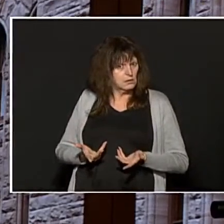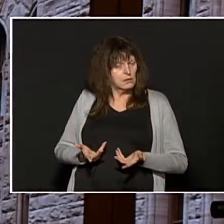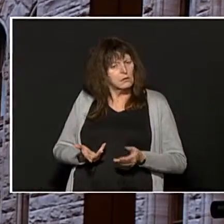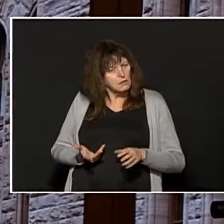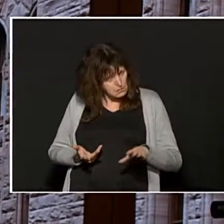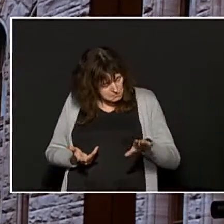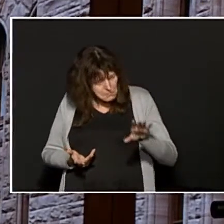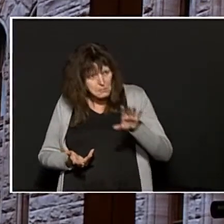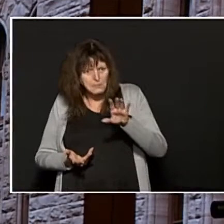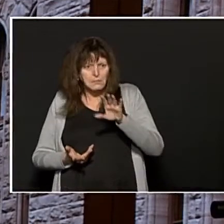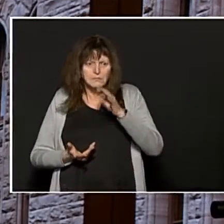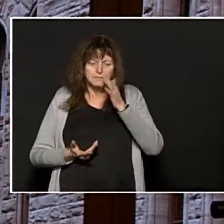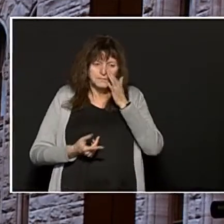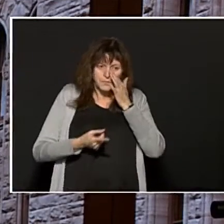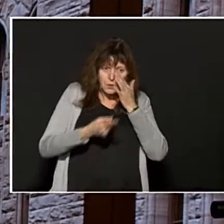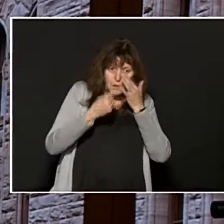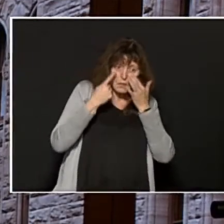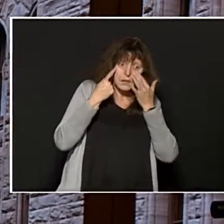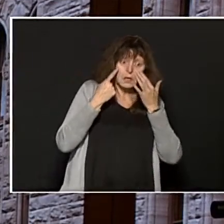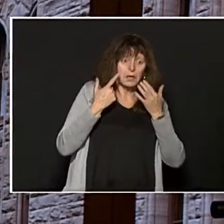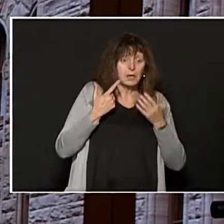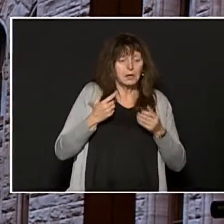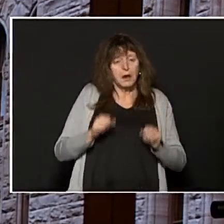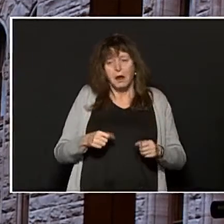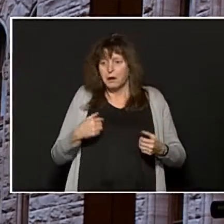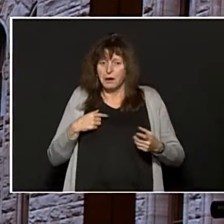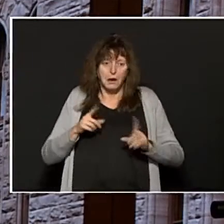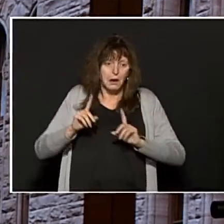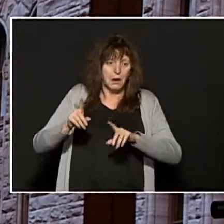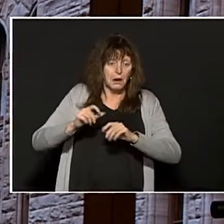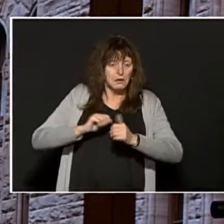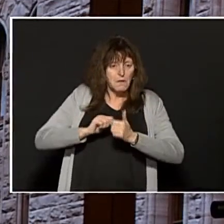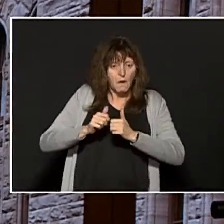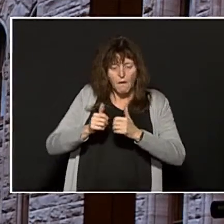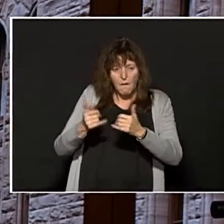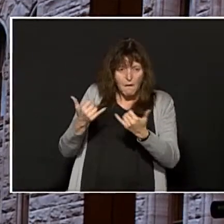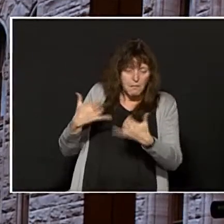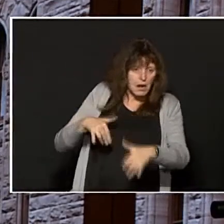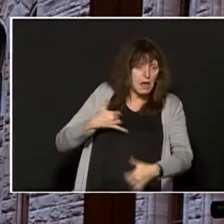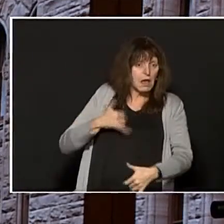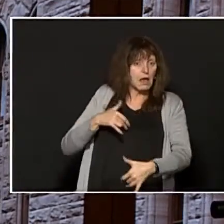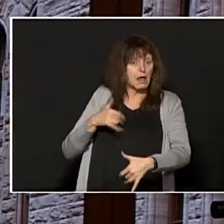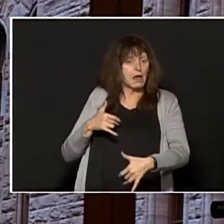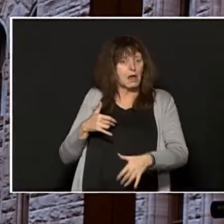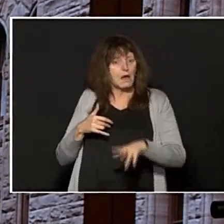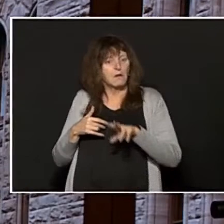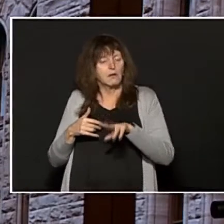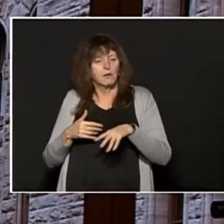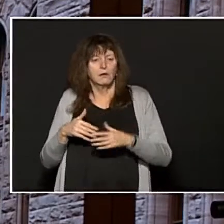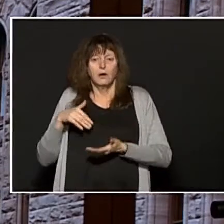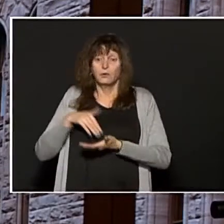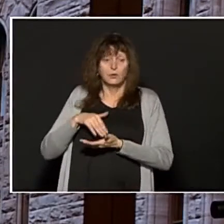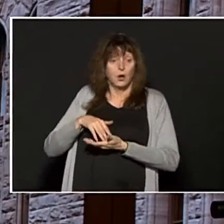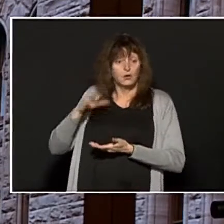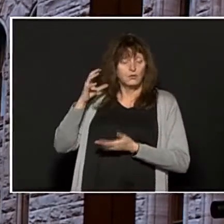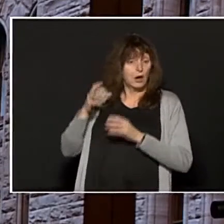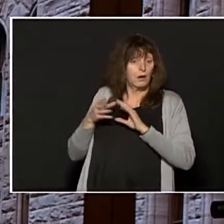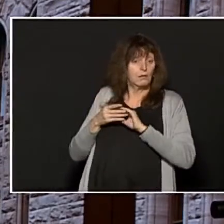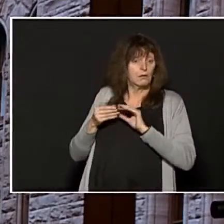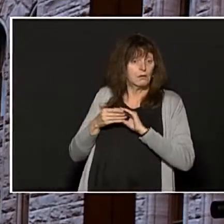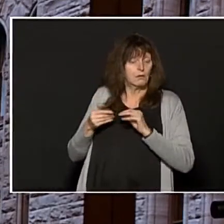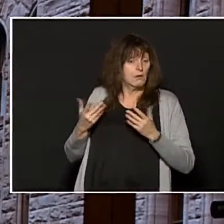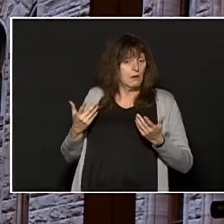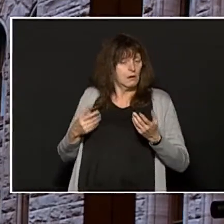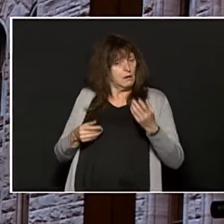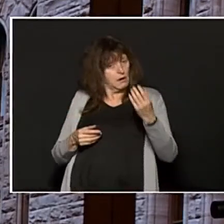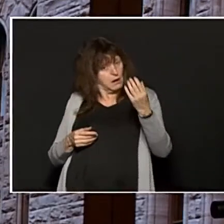in an event, a sports event, as Dr. Brown was alluding to, there are certain cautions you still need to take in those. We're looking at that. If you can